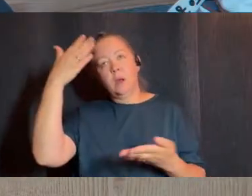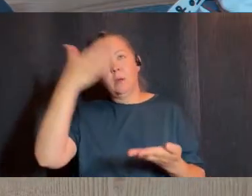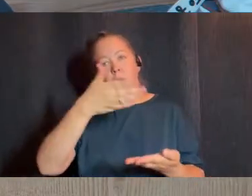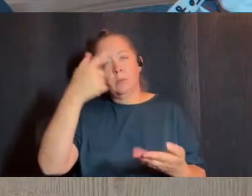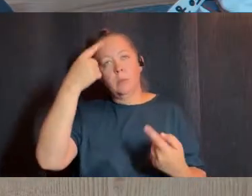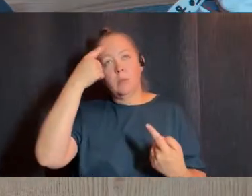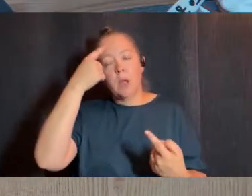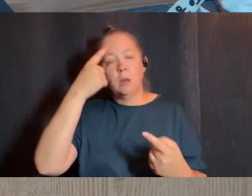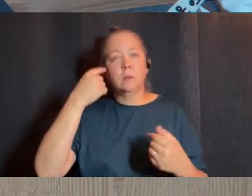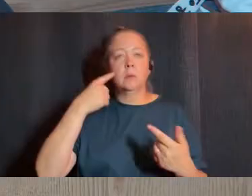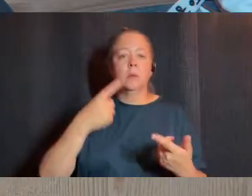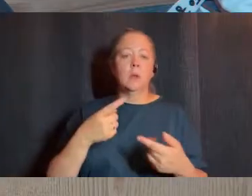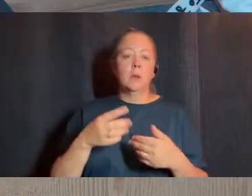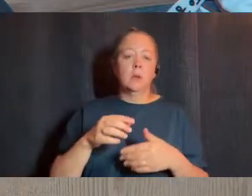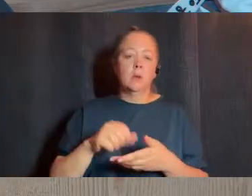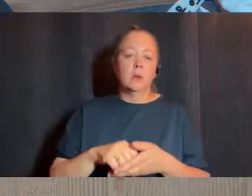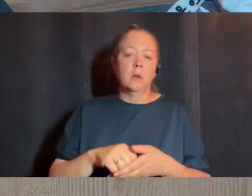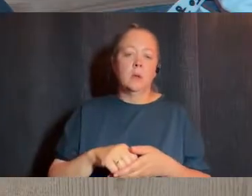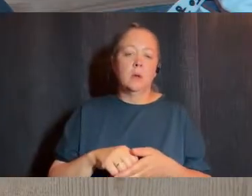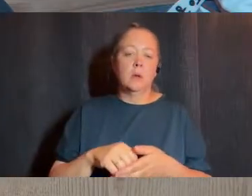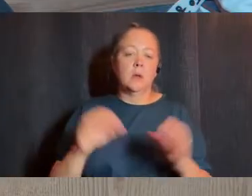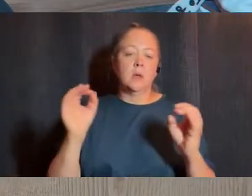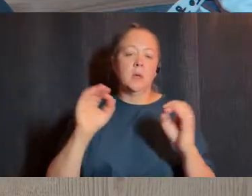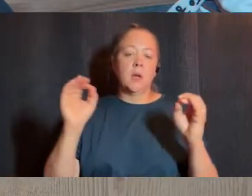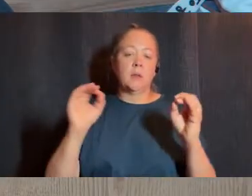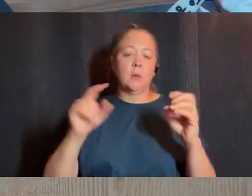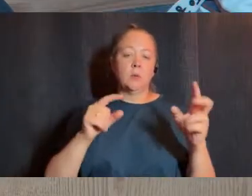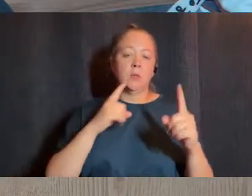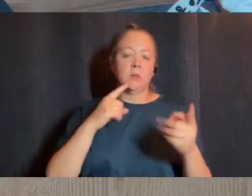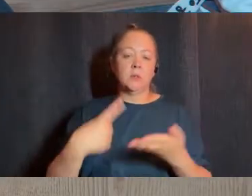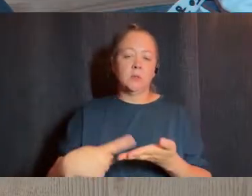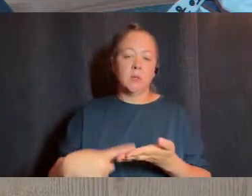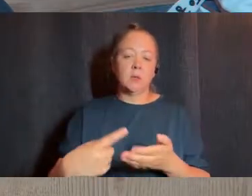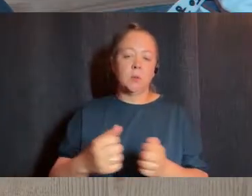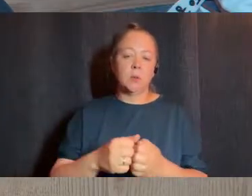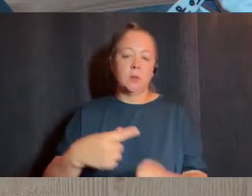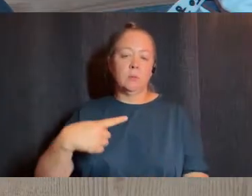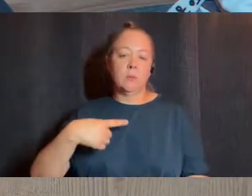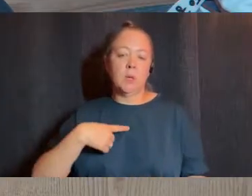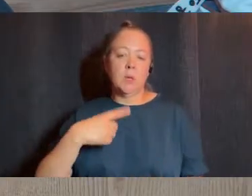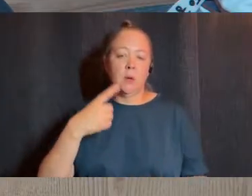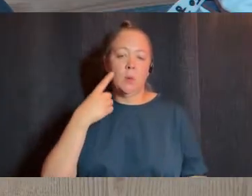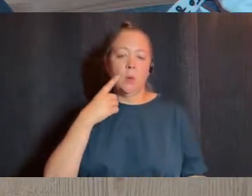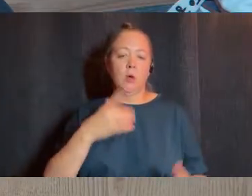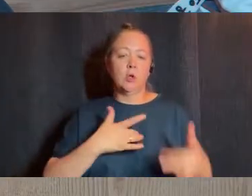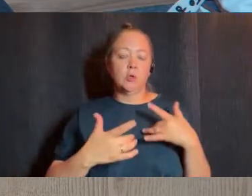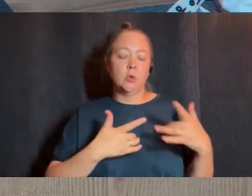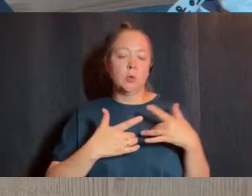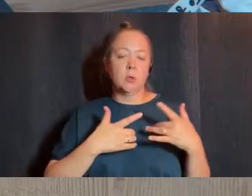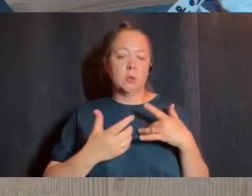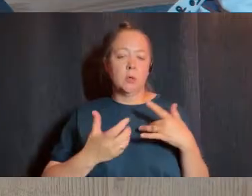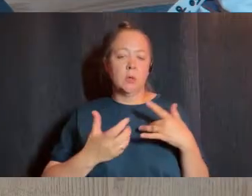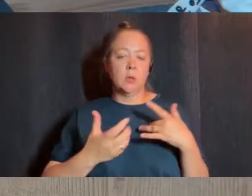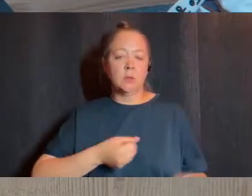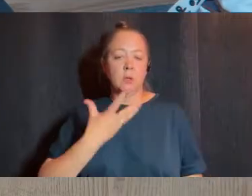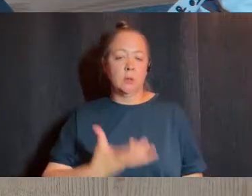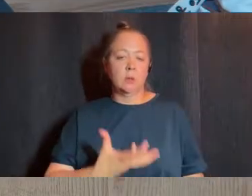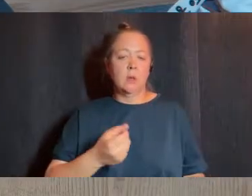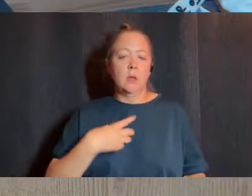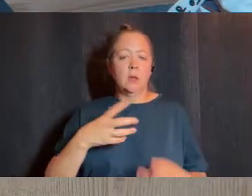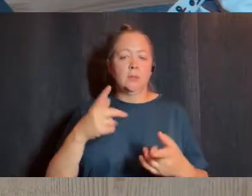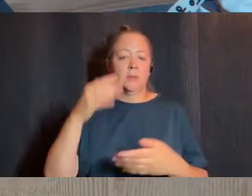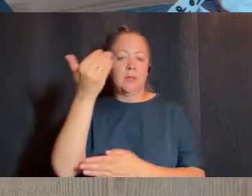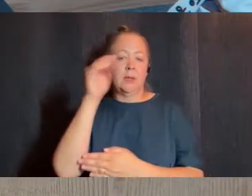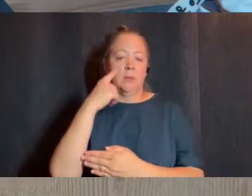ever discussed with me, no concern ever expressed, it sounds like many had over a week of time to discuss all their concerns with one another, but not with me, and